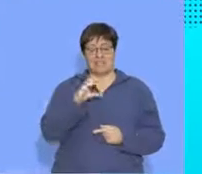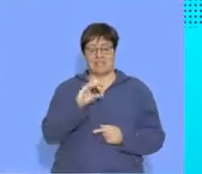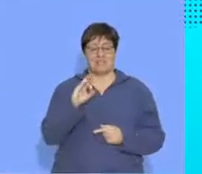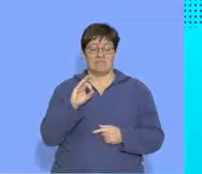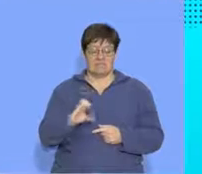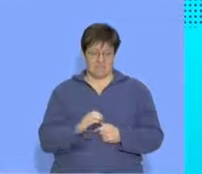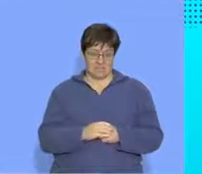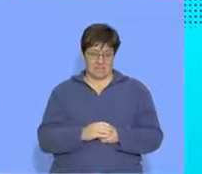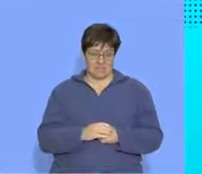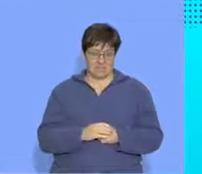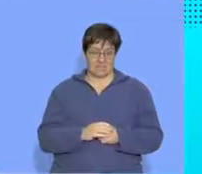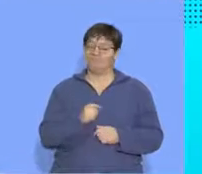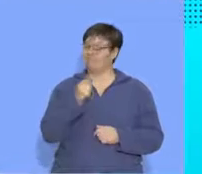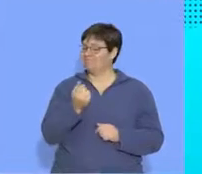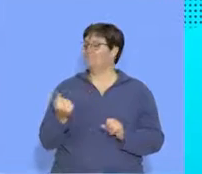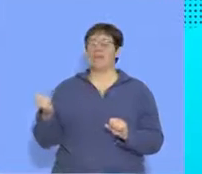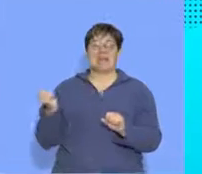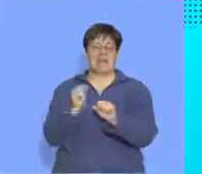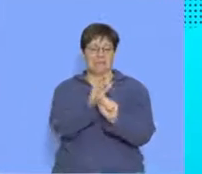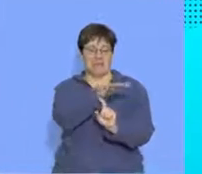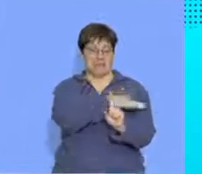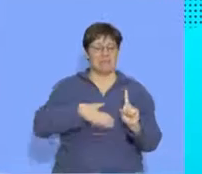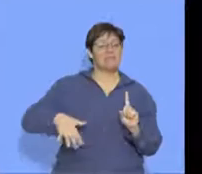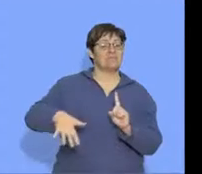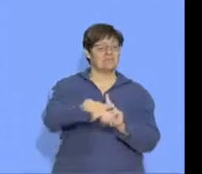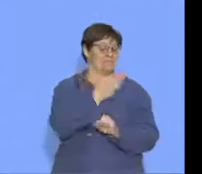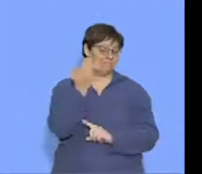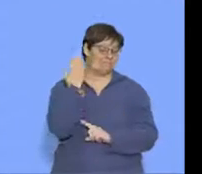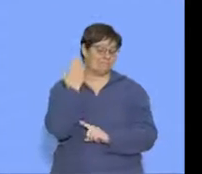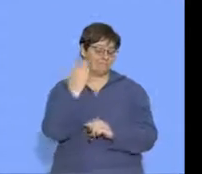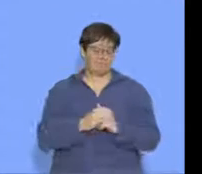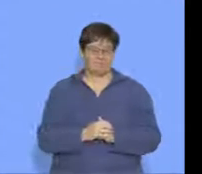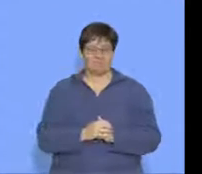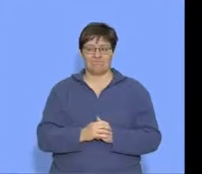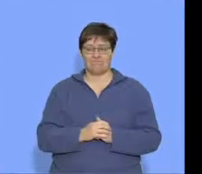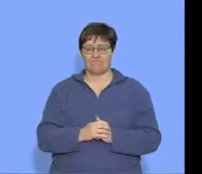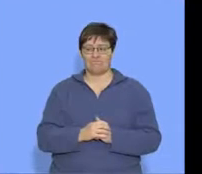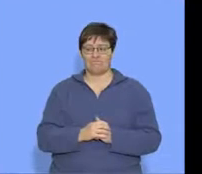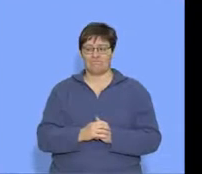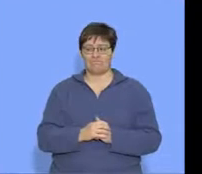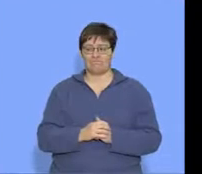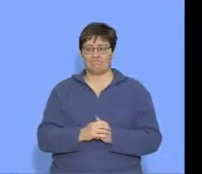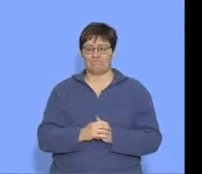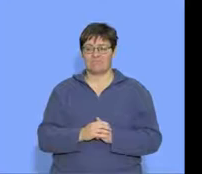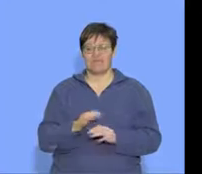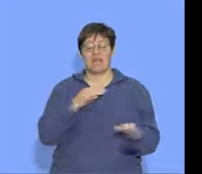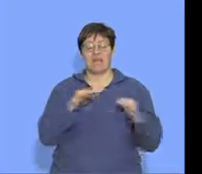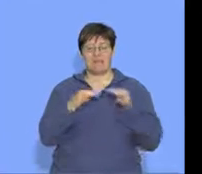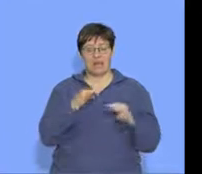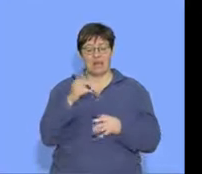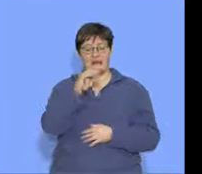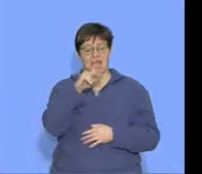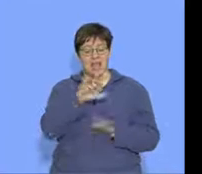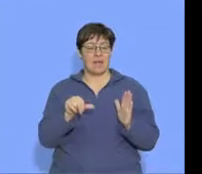were significantly impacting on the environment back in the day. Okay. And finally, explain why the ozone layer is